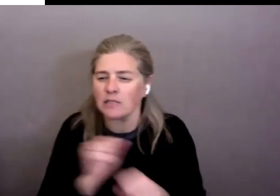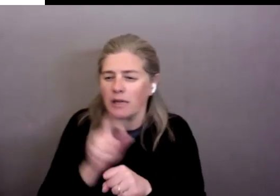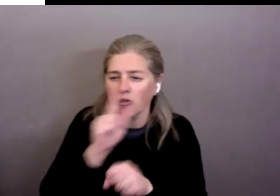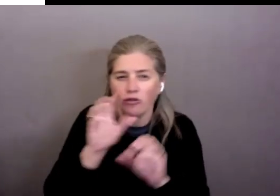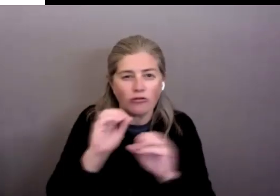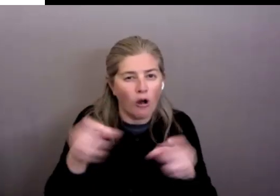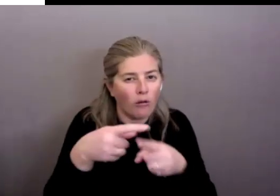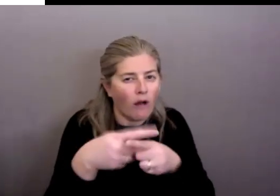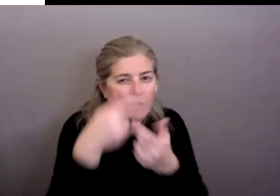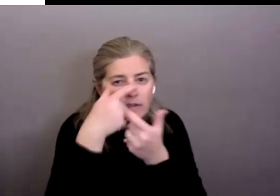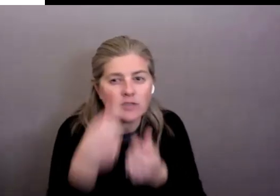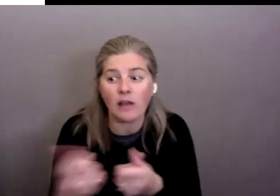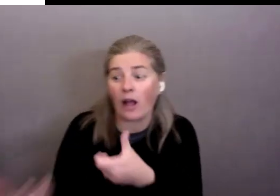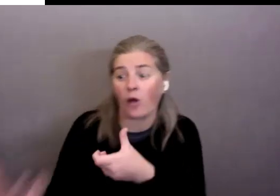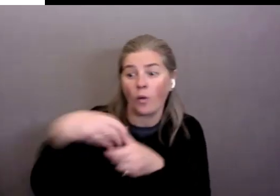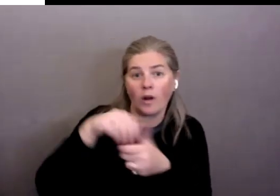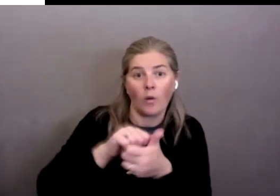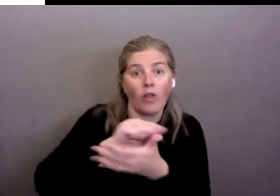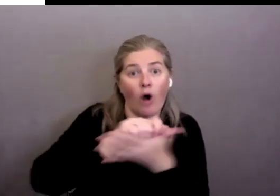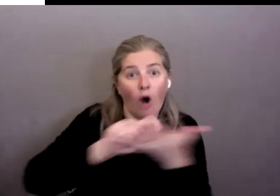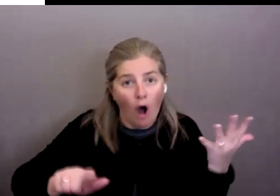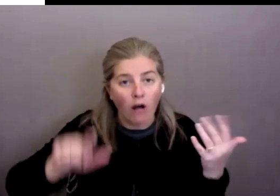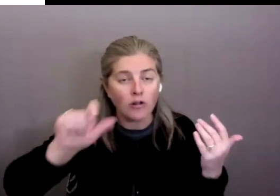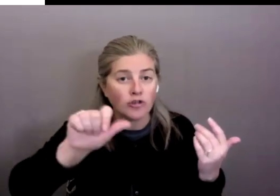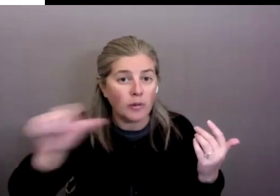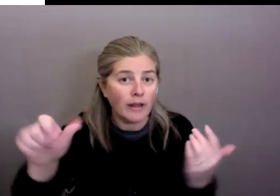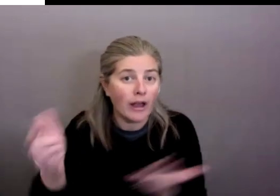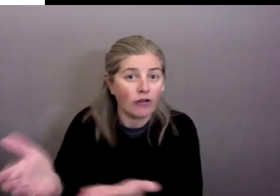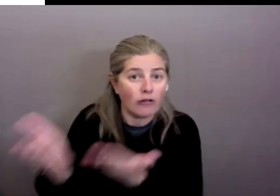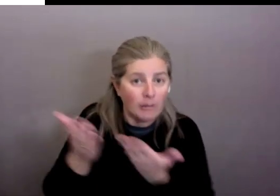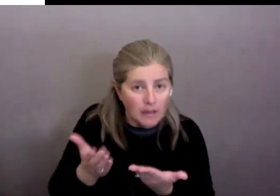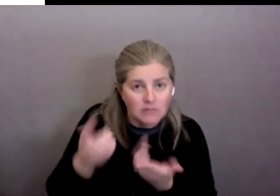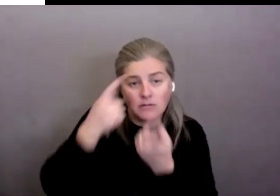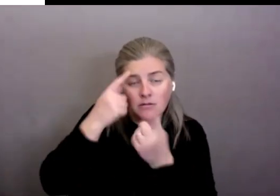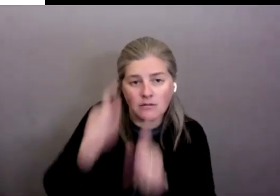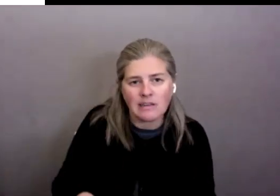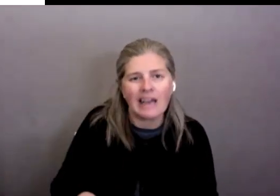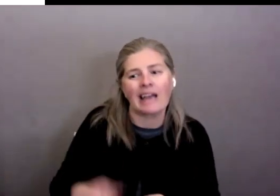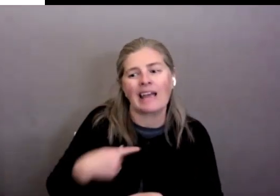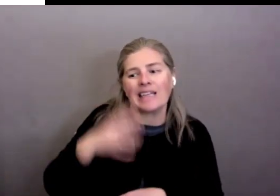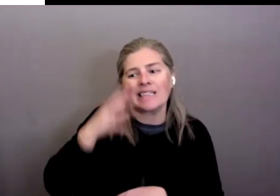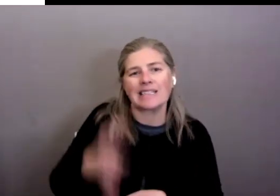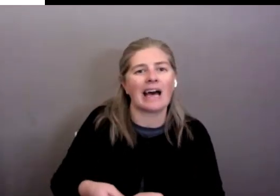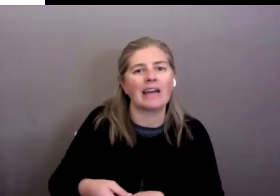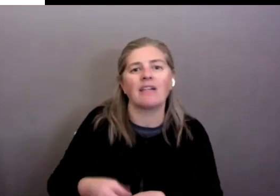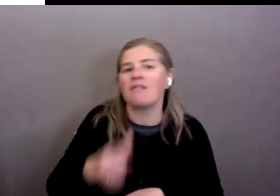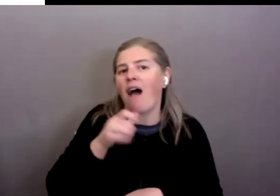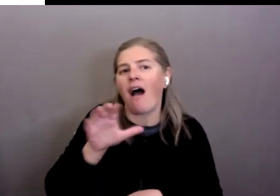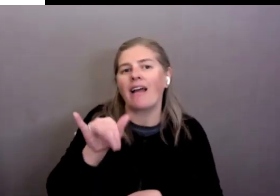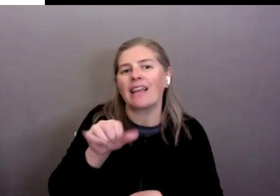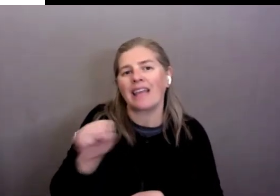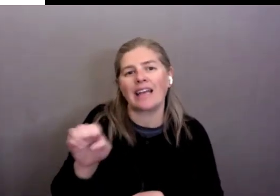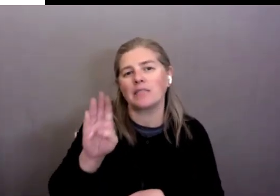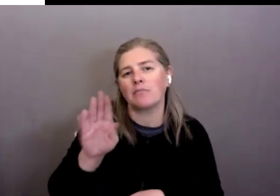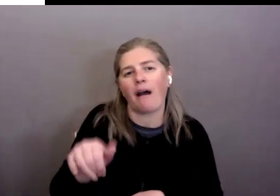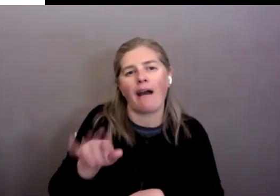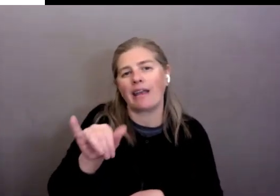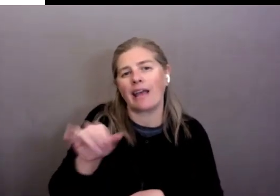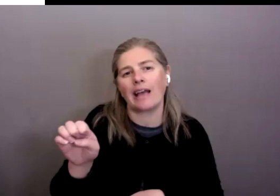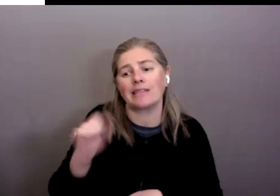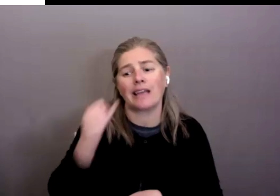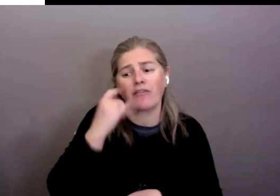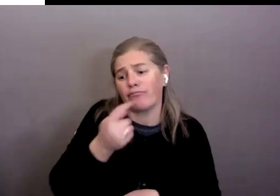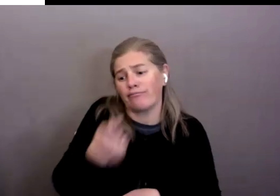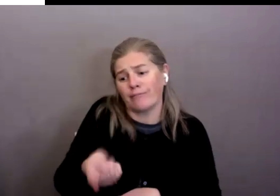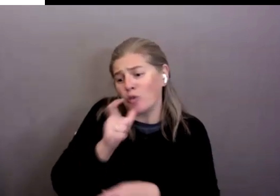all AAA agreements to provide services, and they could decide not to review case-by-case information related to conflicts of interest outside of periodic